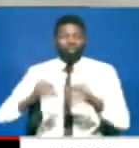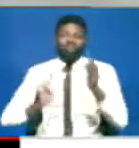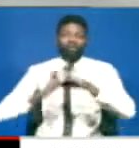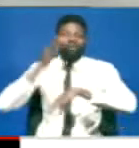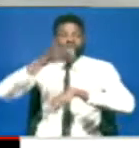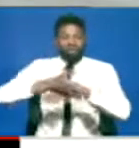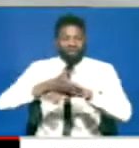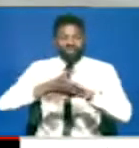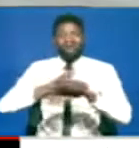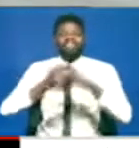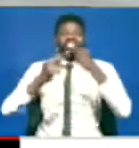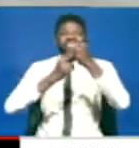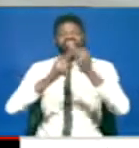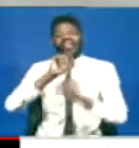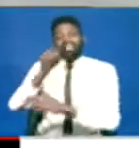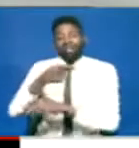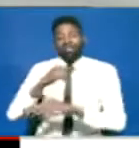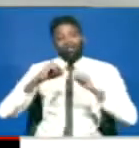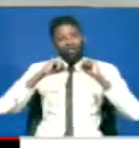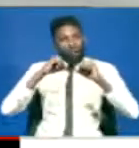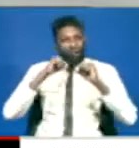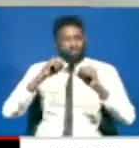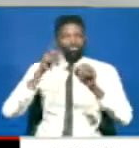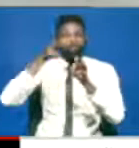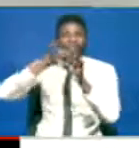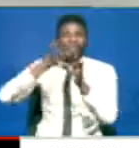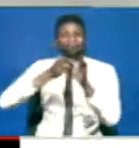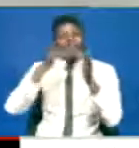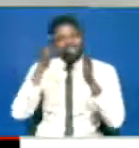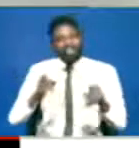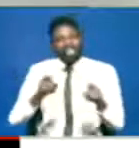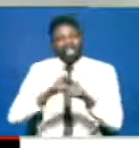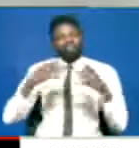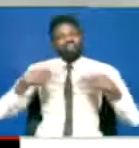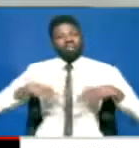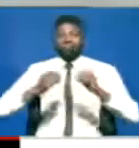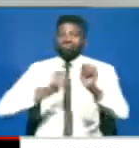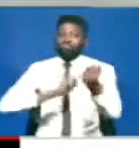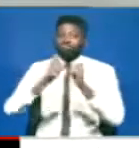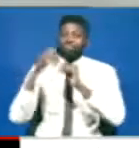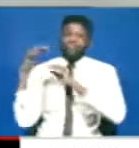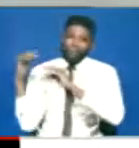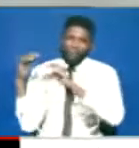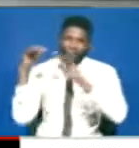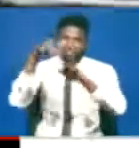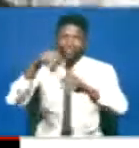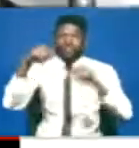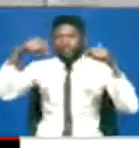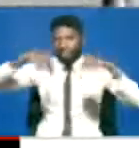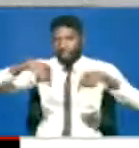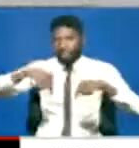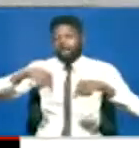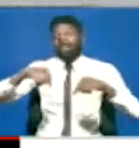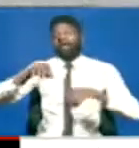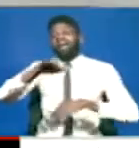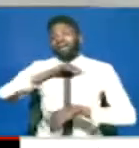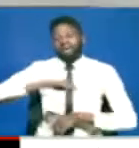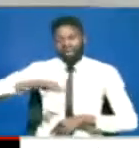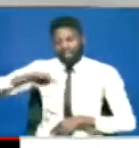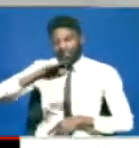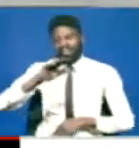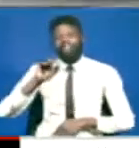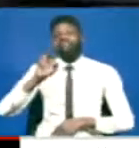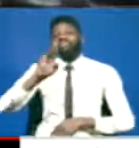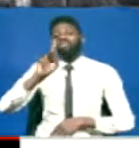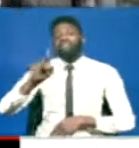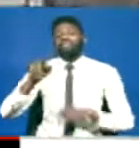7,000 officials, participants and athletes who will be converging here in Birmingham for these particular events